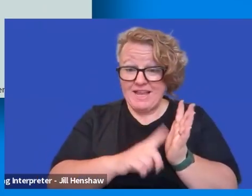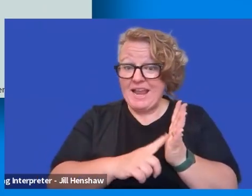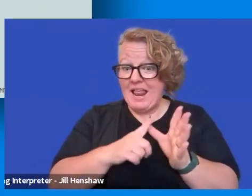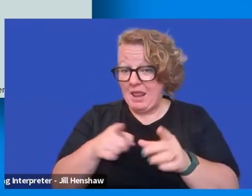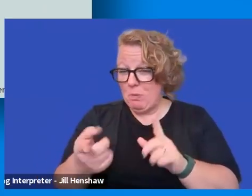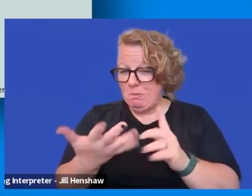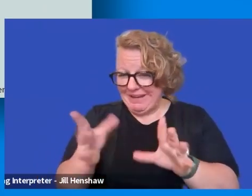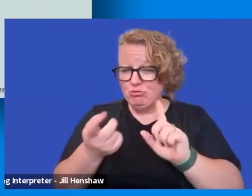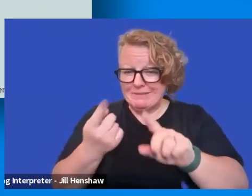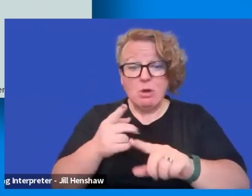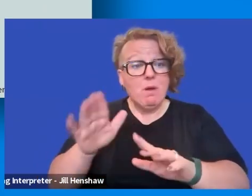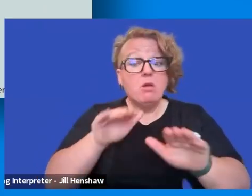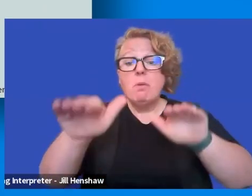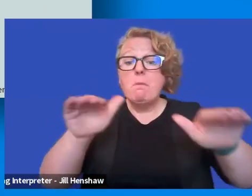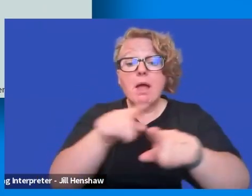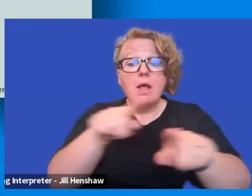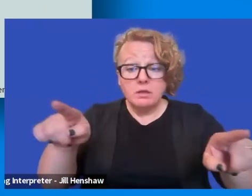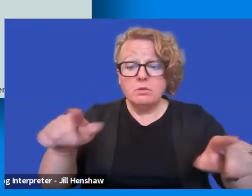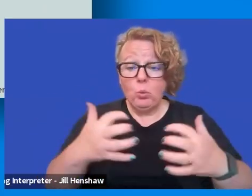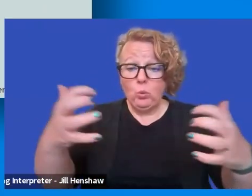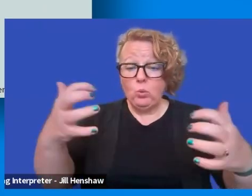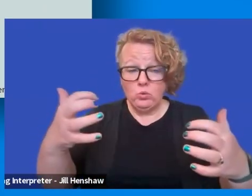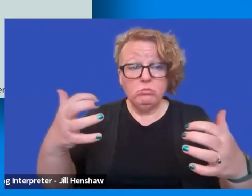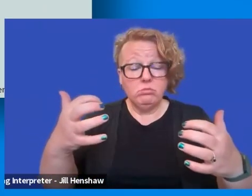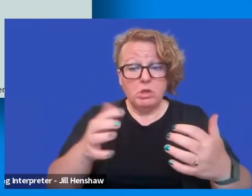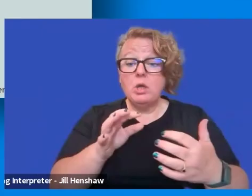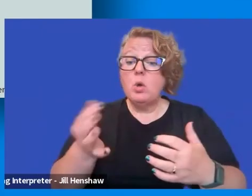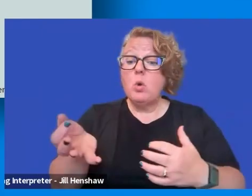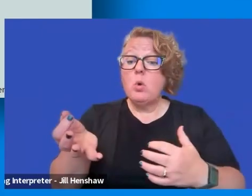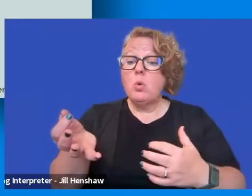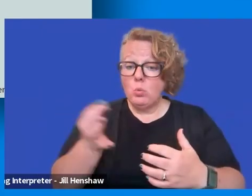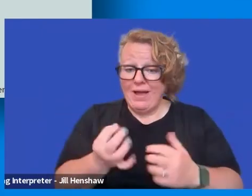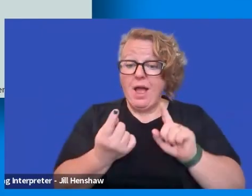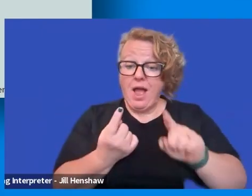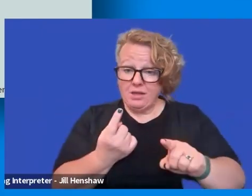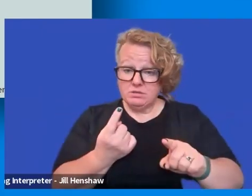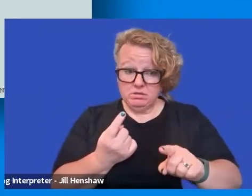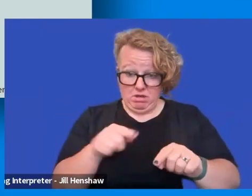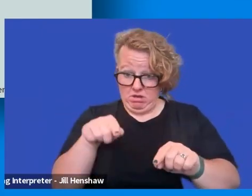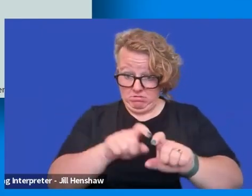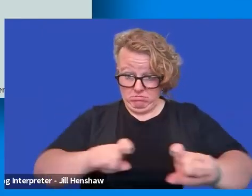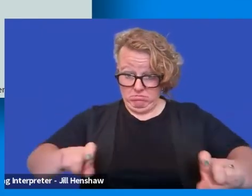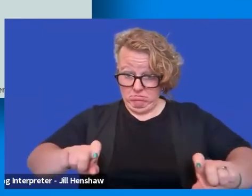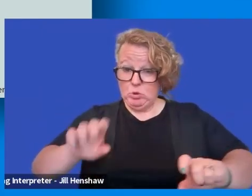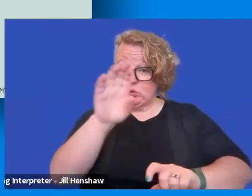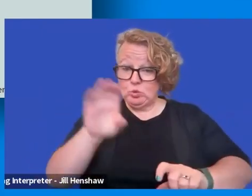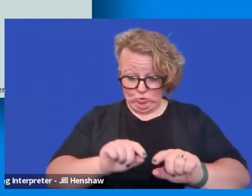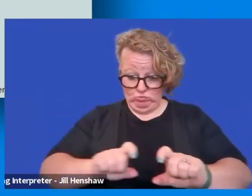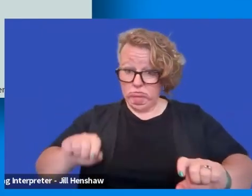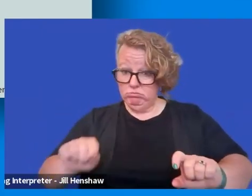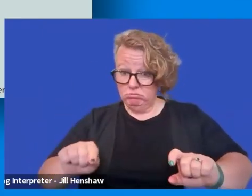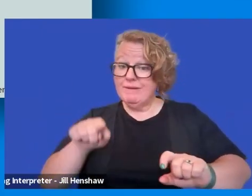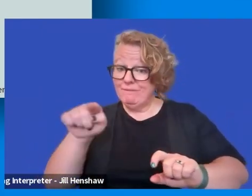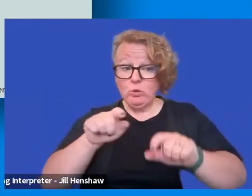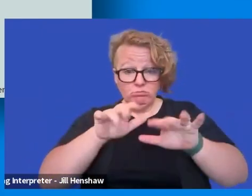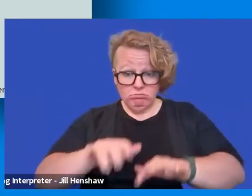questions, but just to remind colleagues on the call that there is a question and answer tab at the bottom of your Zoom screen. And if you put questions